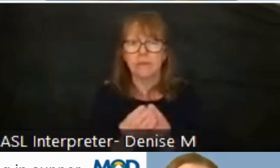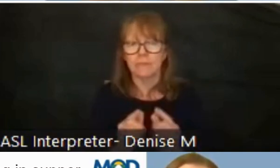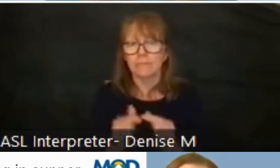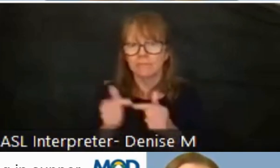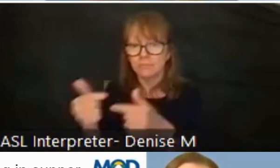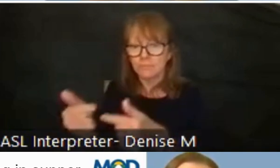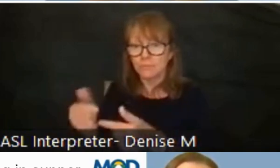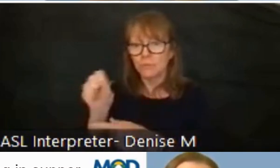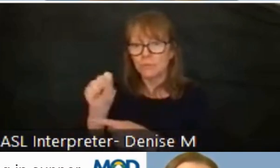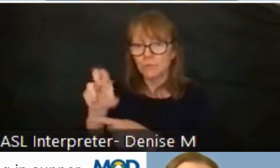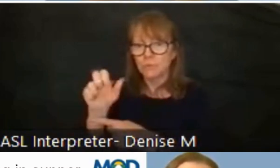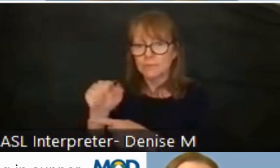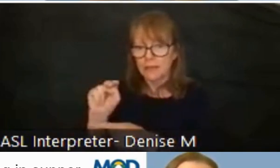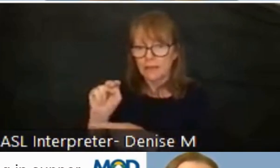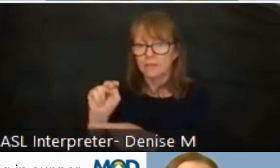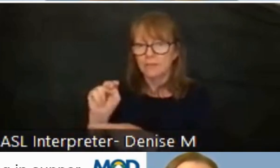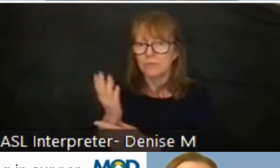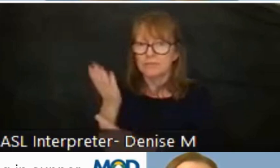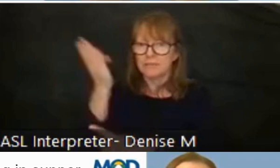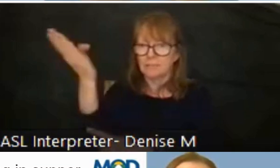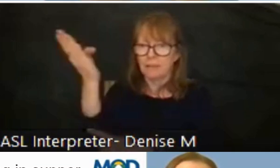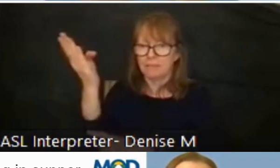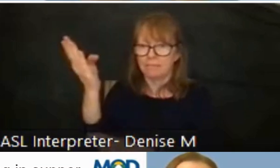about submitting your request.